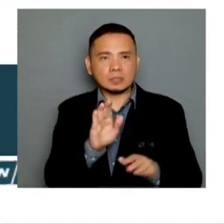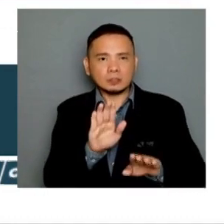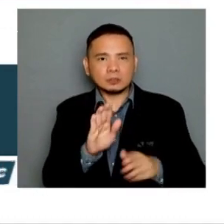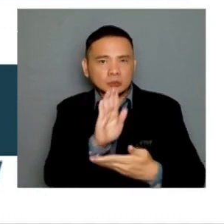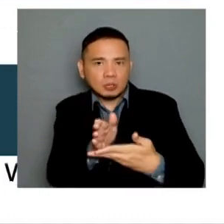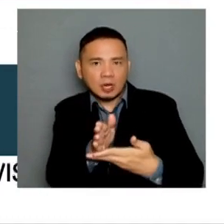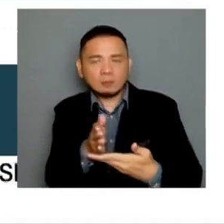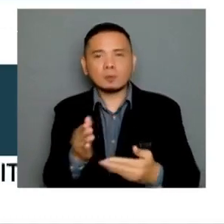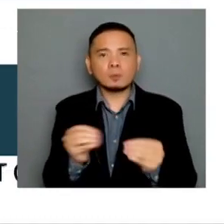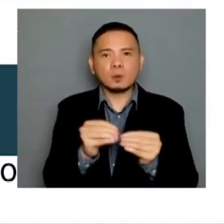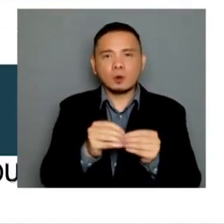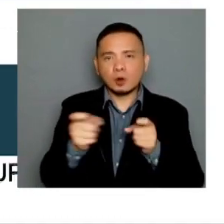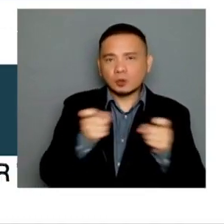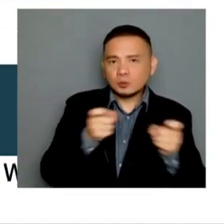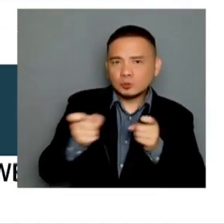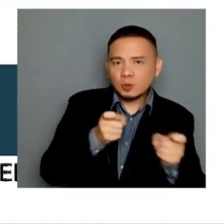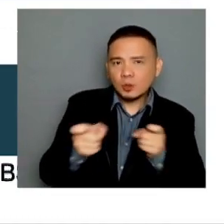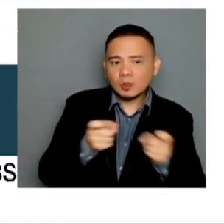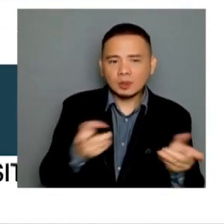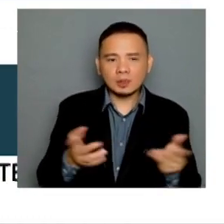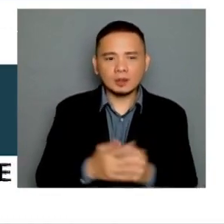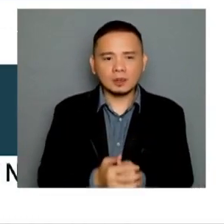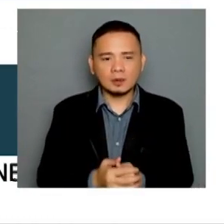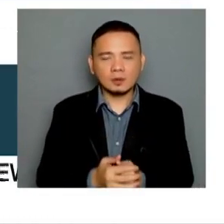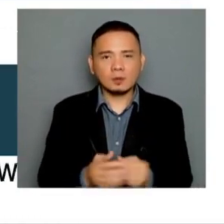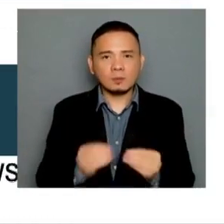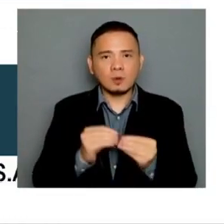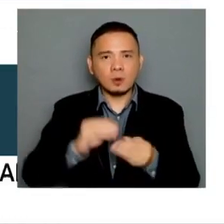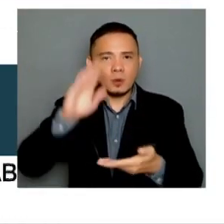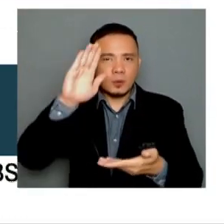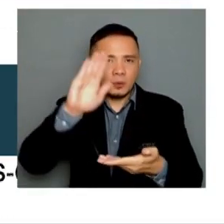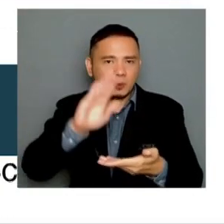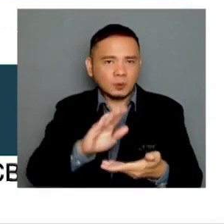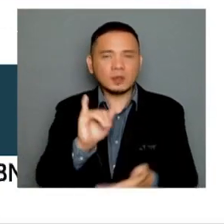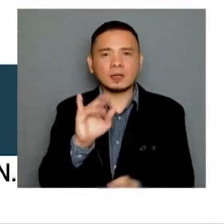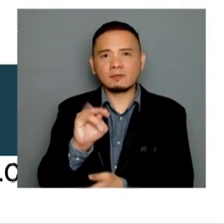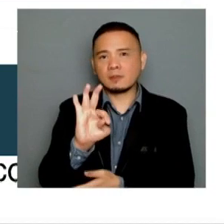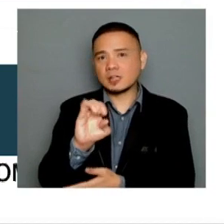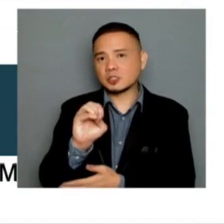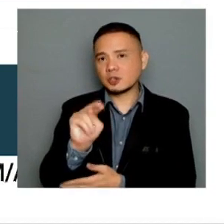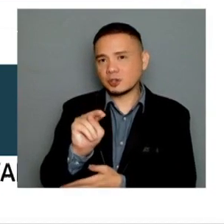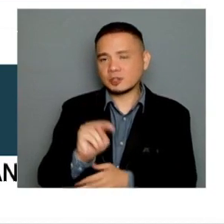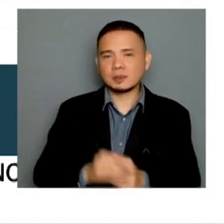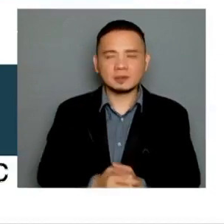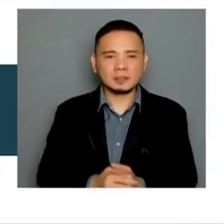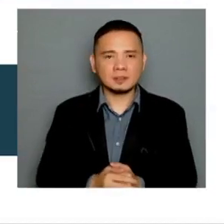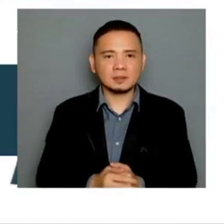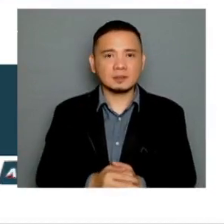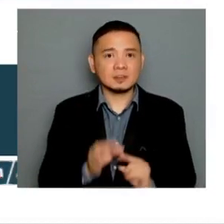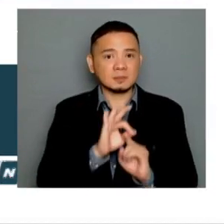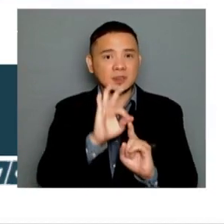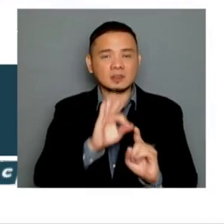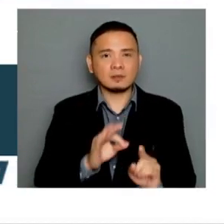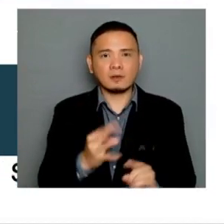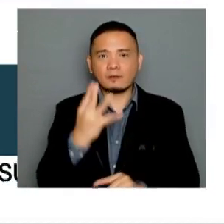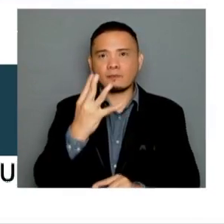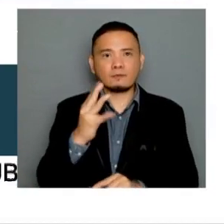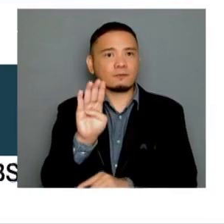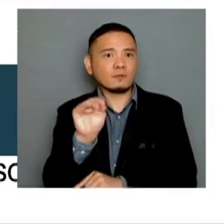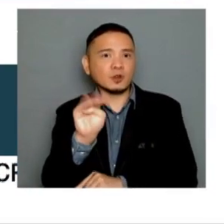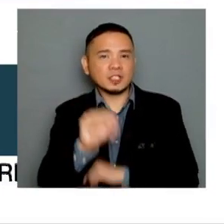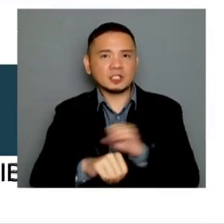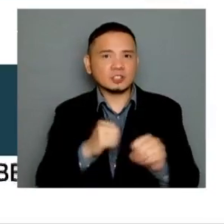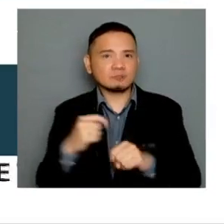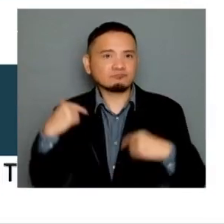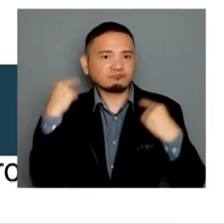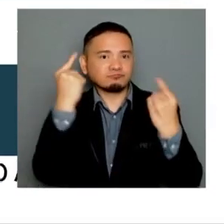better control or further ease inflation from elevated levels, especially in the US, coming from 40-year highs. Even our